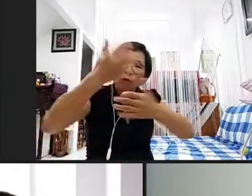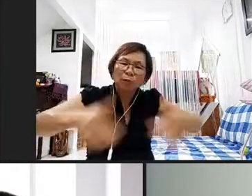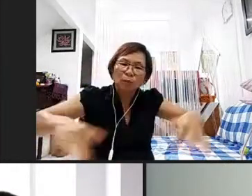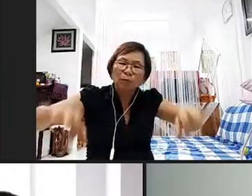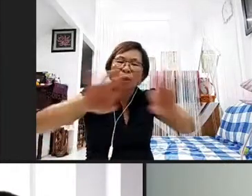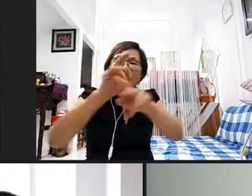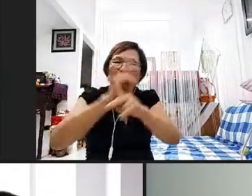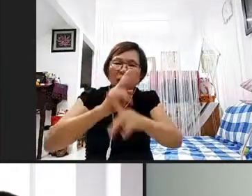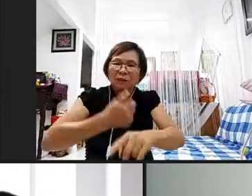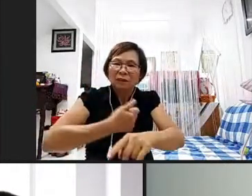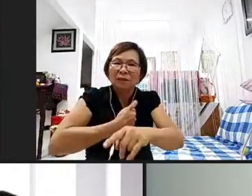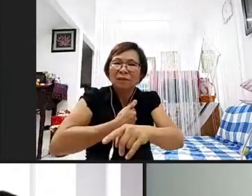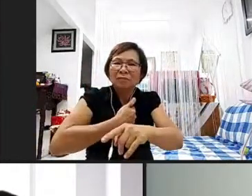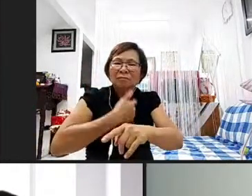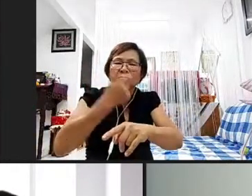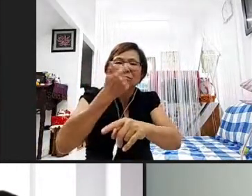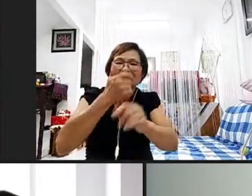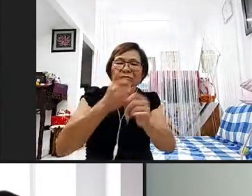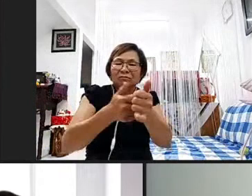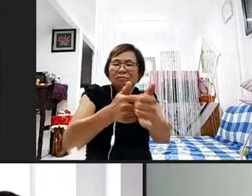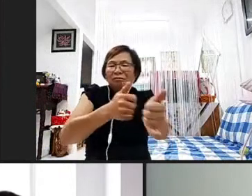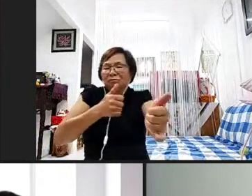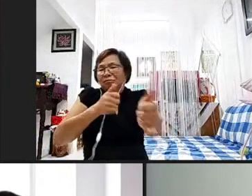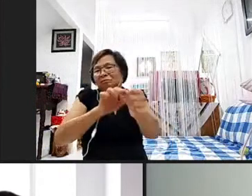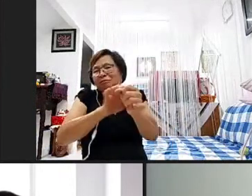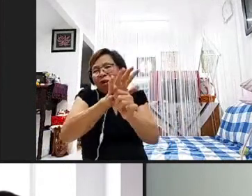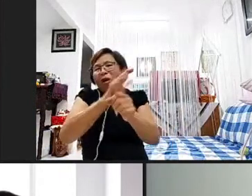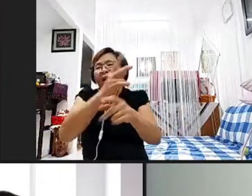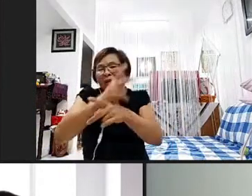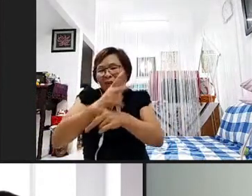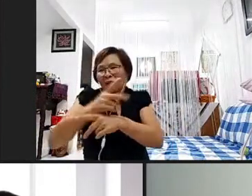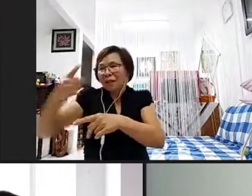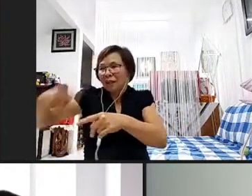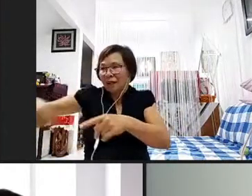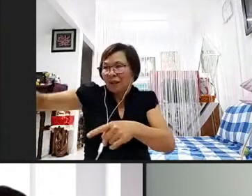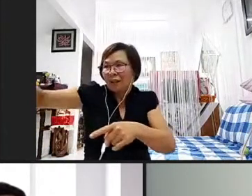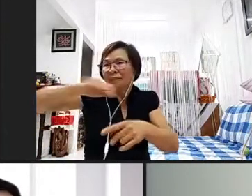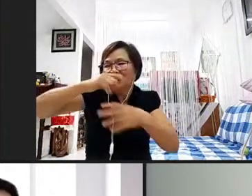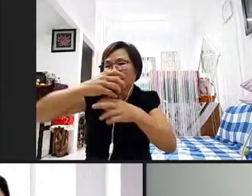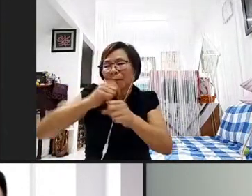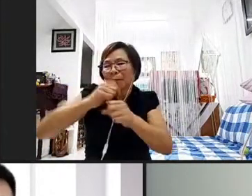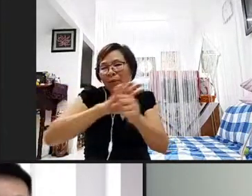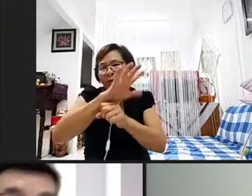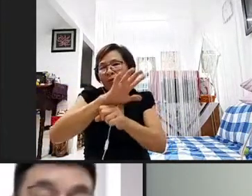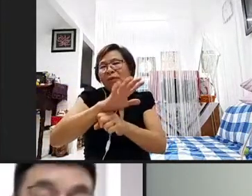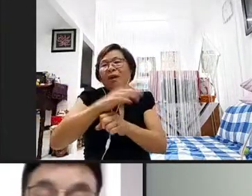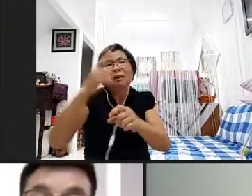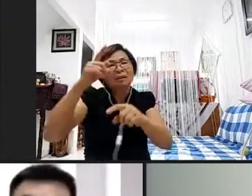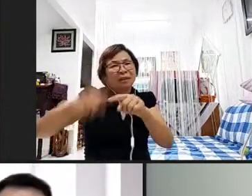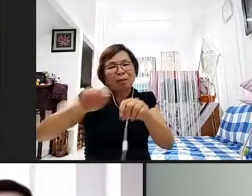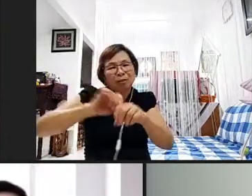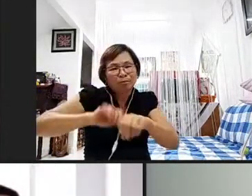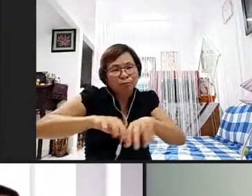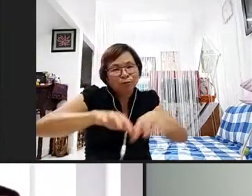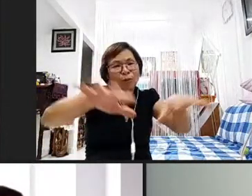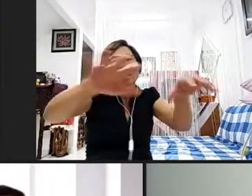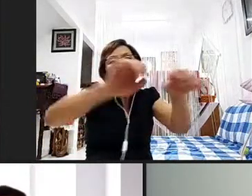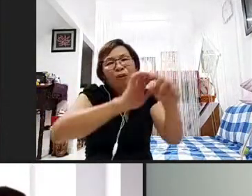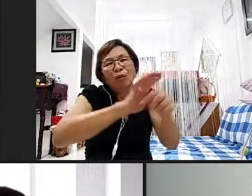protect ourselves from getting COVID, and therefore you protect others from getting COVID and spread the disease. The